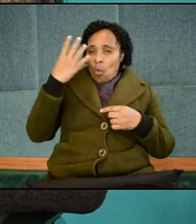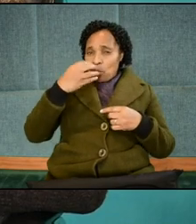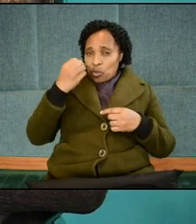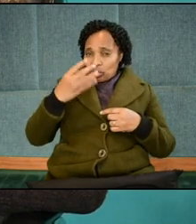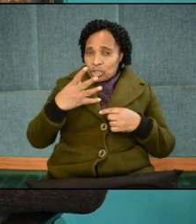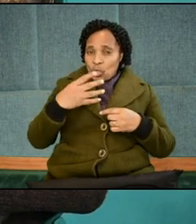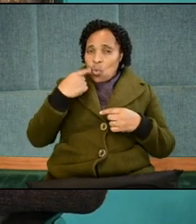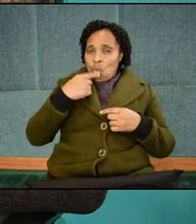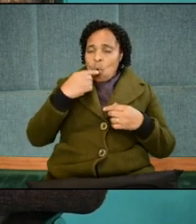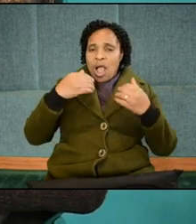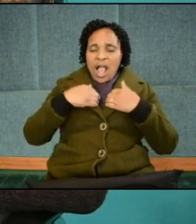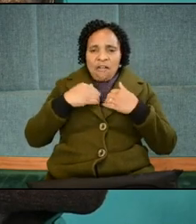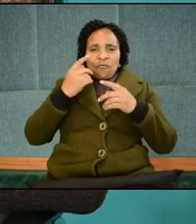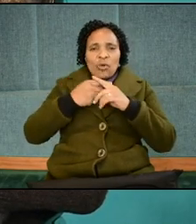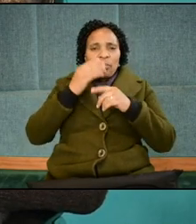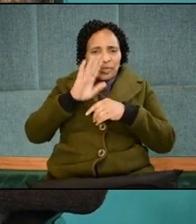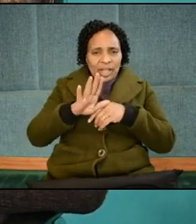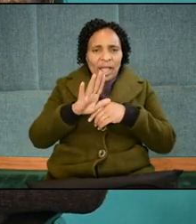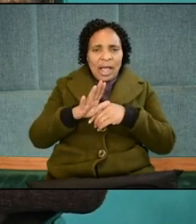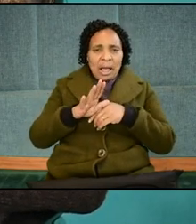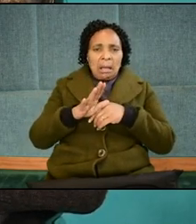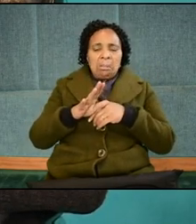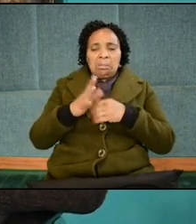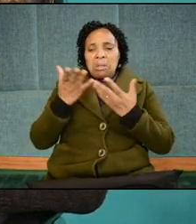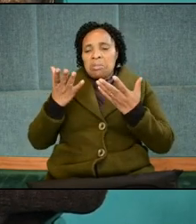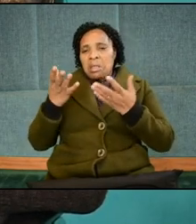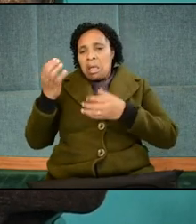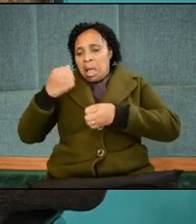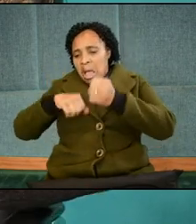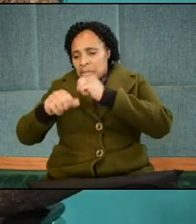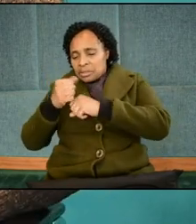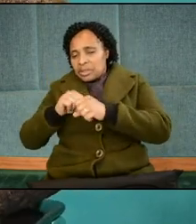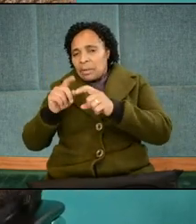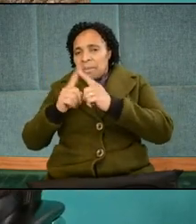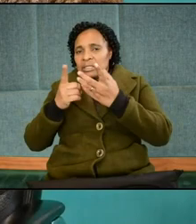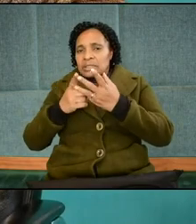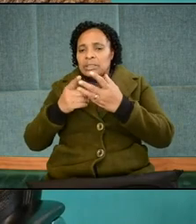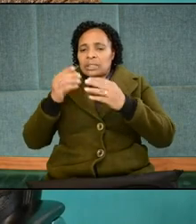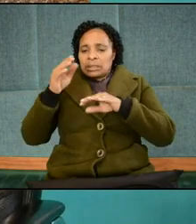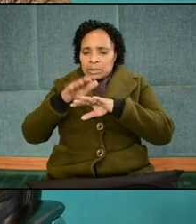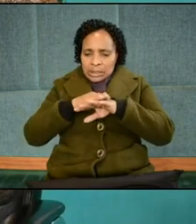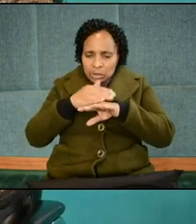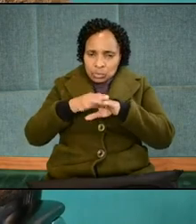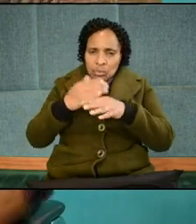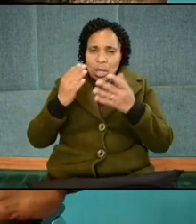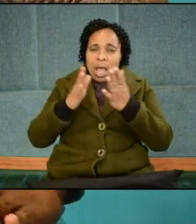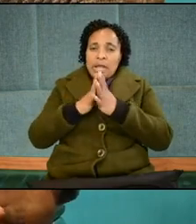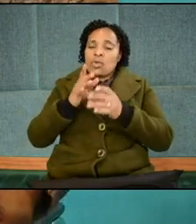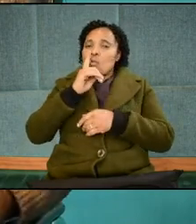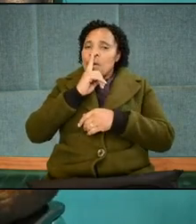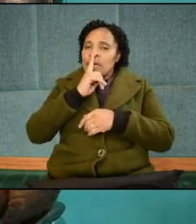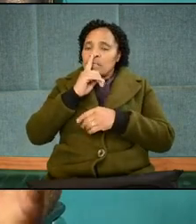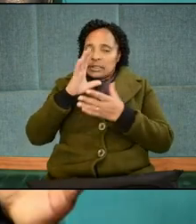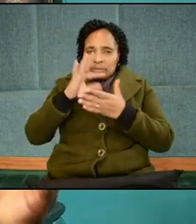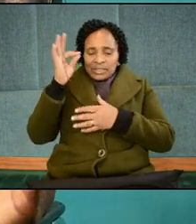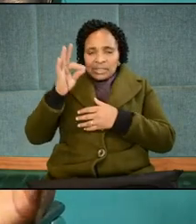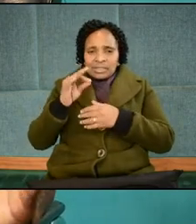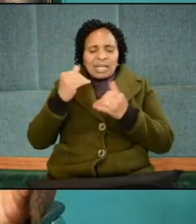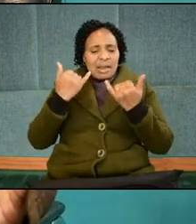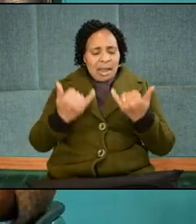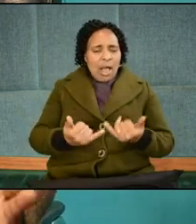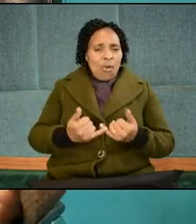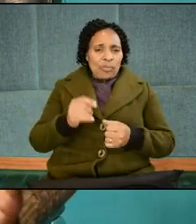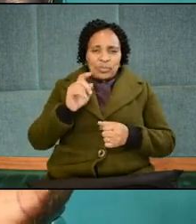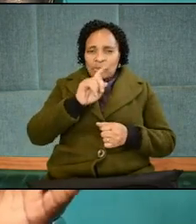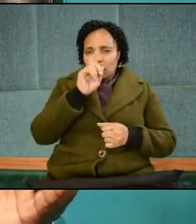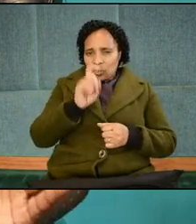consist of outward adornment, but in the imperishable ornament of a gentle and quiet spirit. Mm-hmm. Now, there's always this excuse